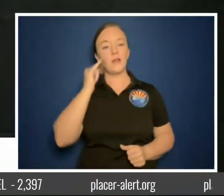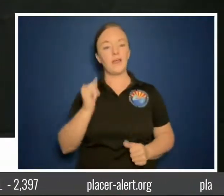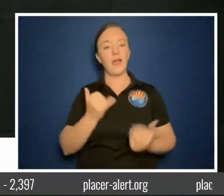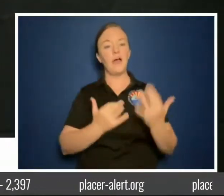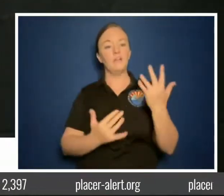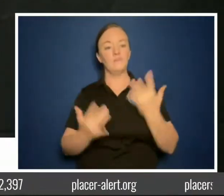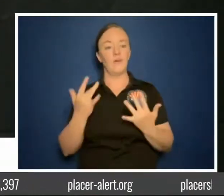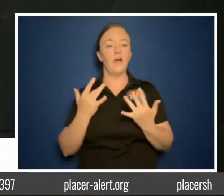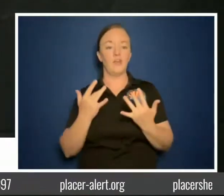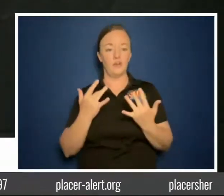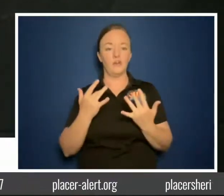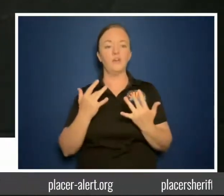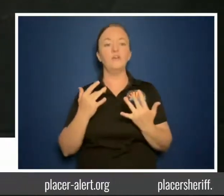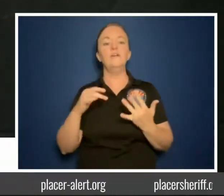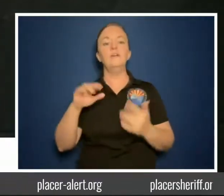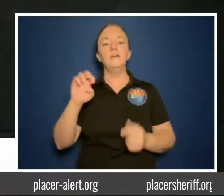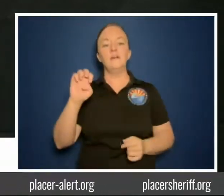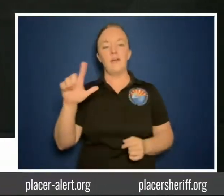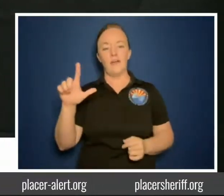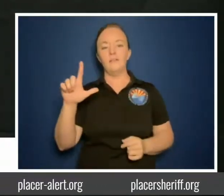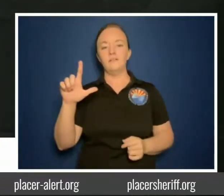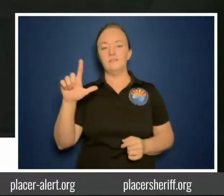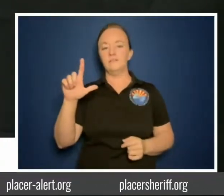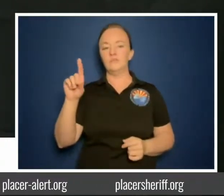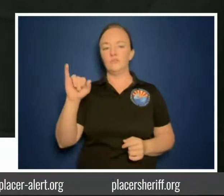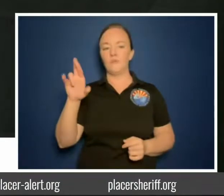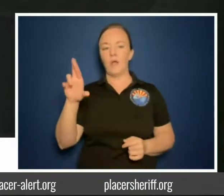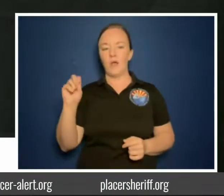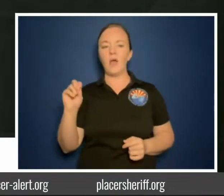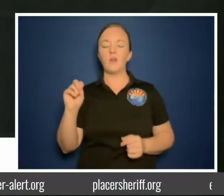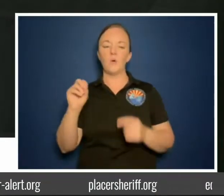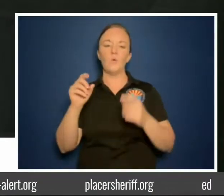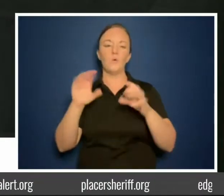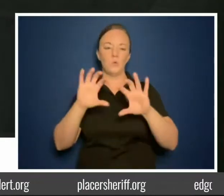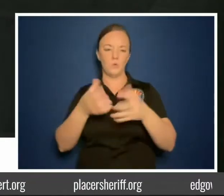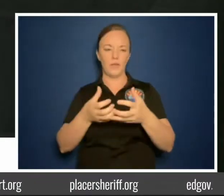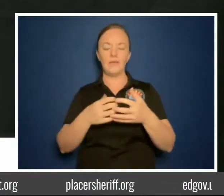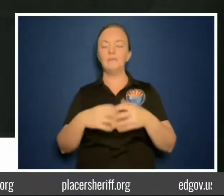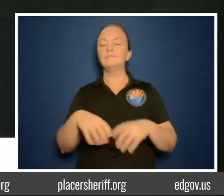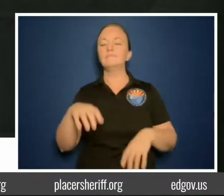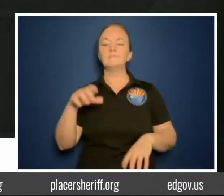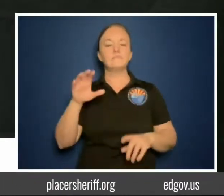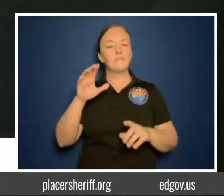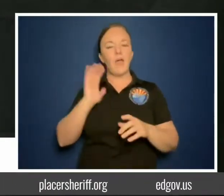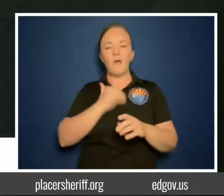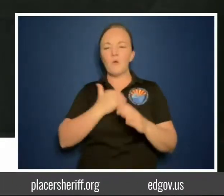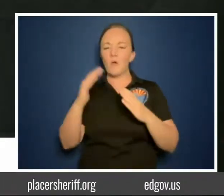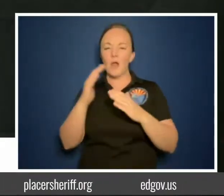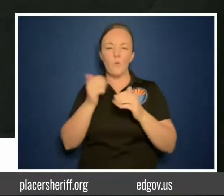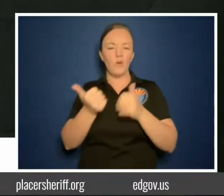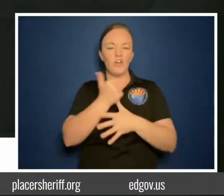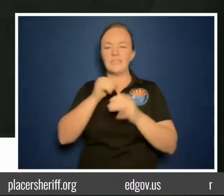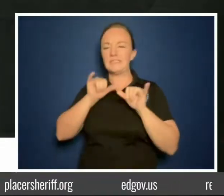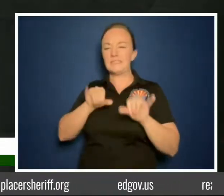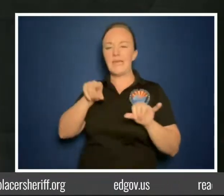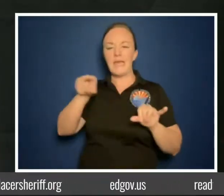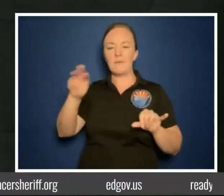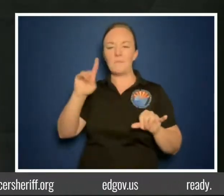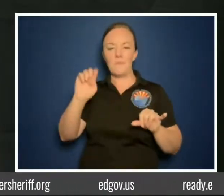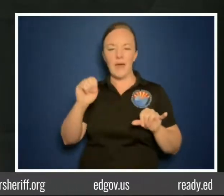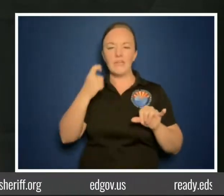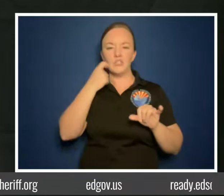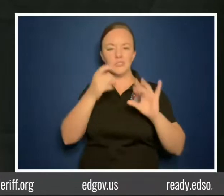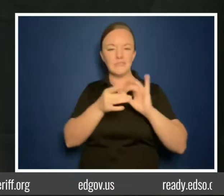and I don't know that I'll try to articulate our priorities any better than Chief Estes did. Life and property, 100% top of our list, and